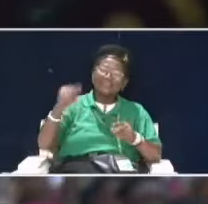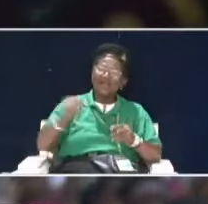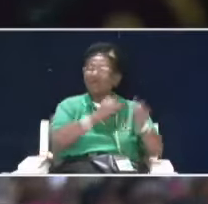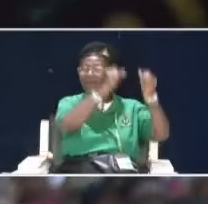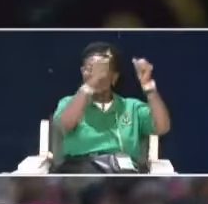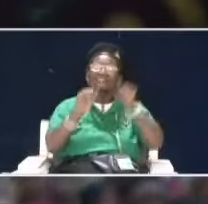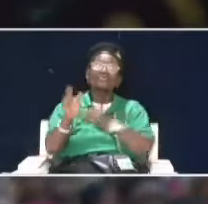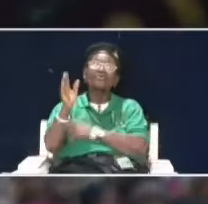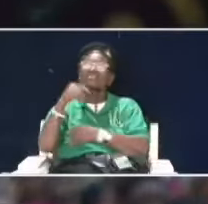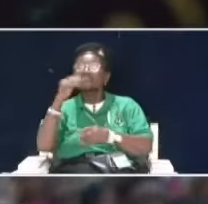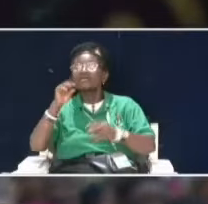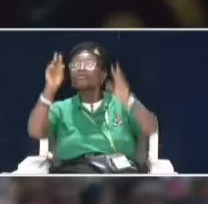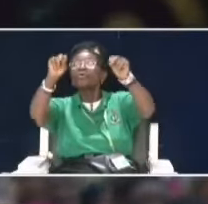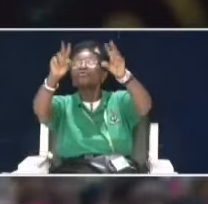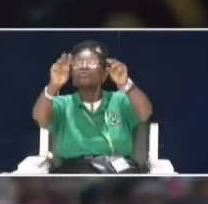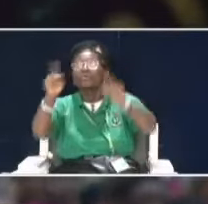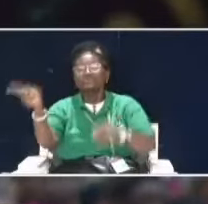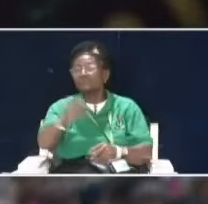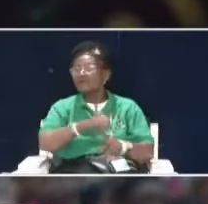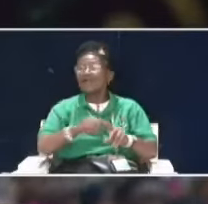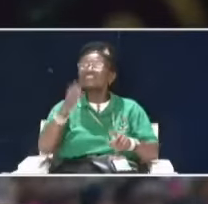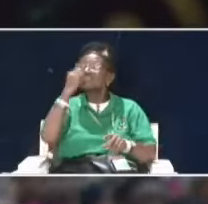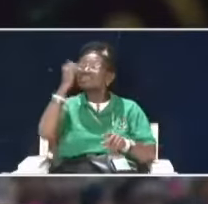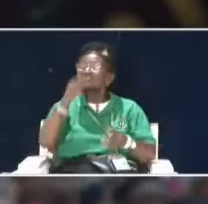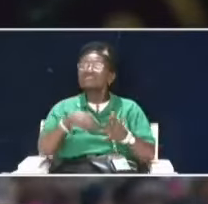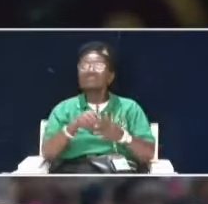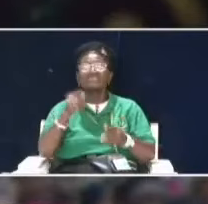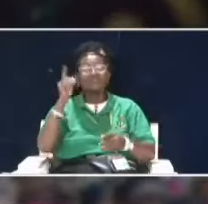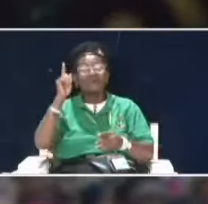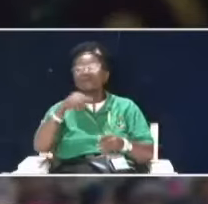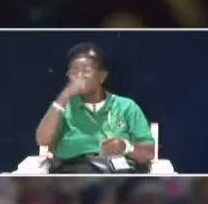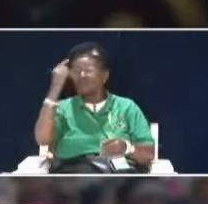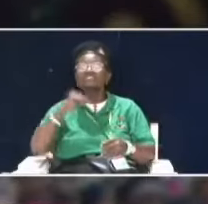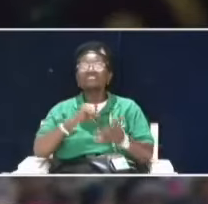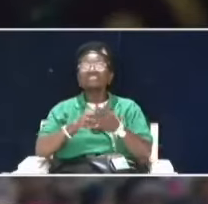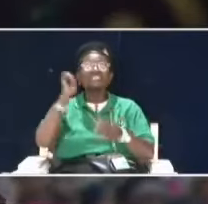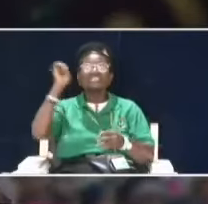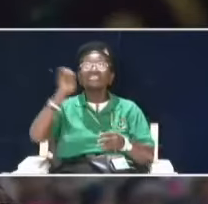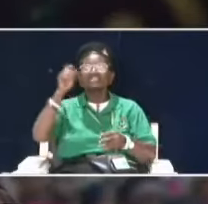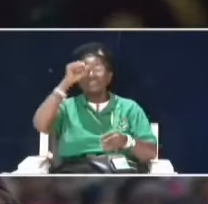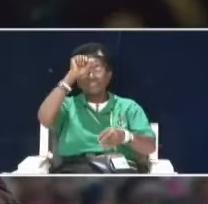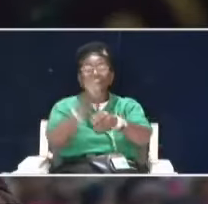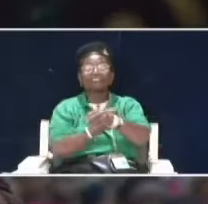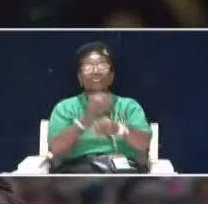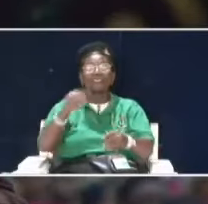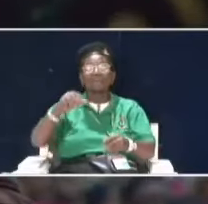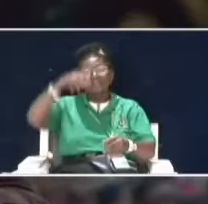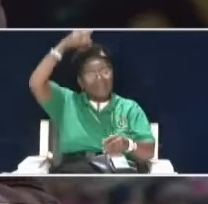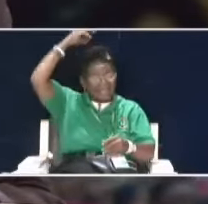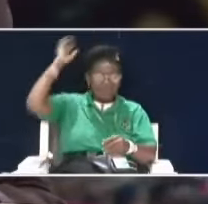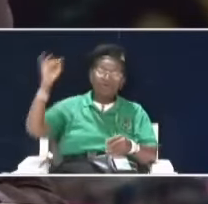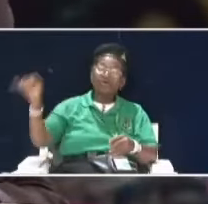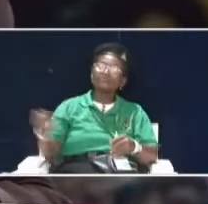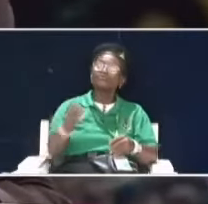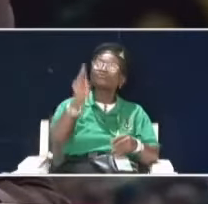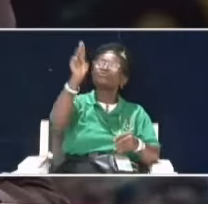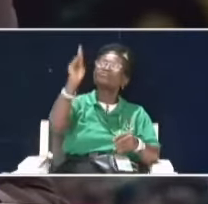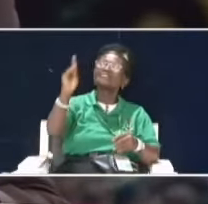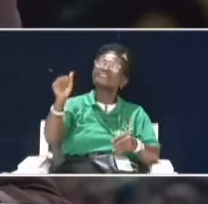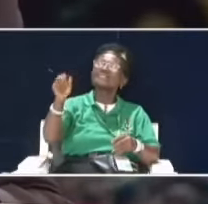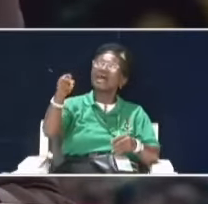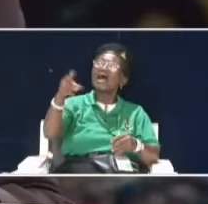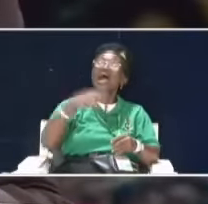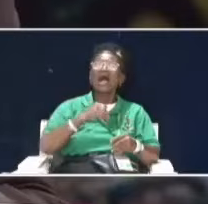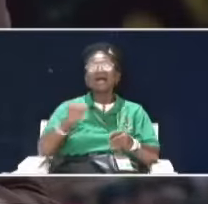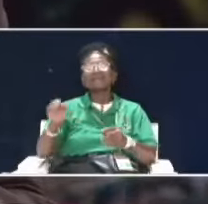"No, you can't eat this one because it's the son of the Lion of Judah. And